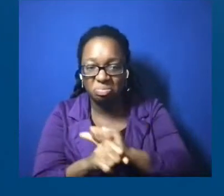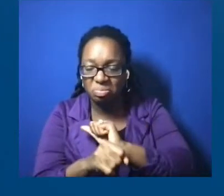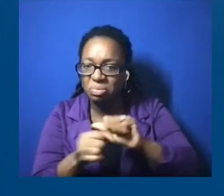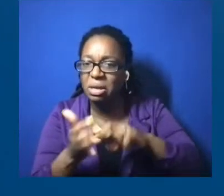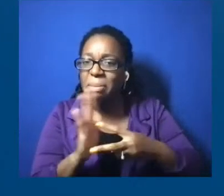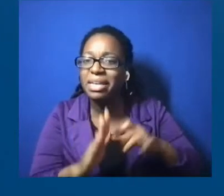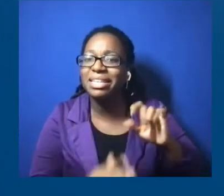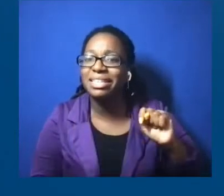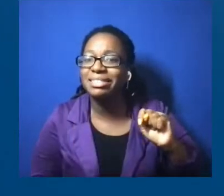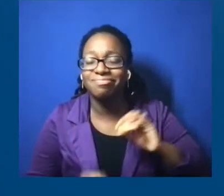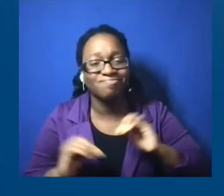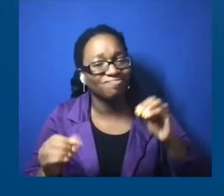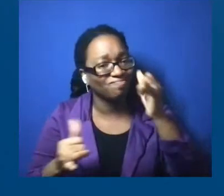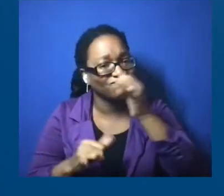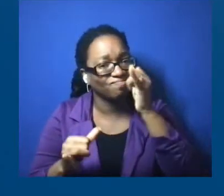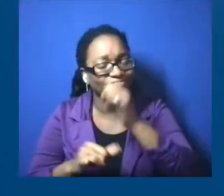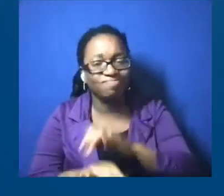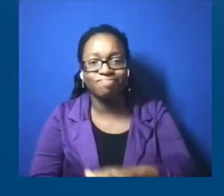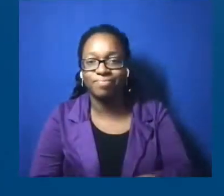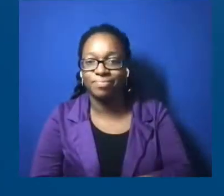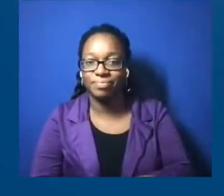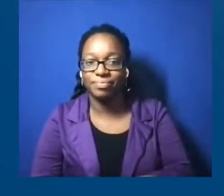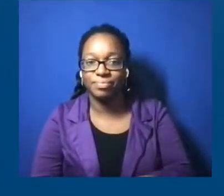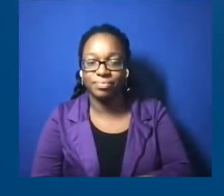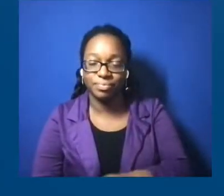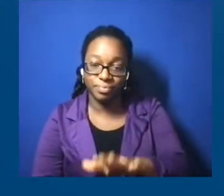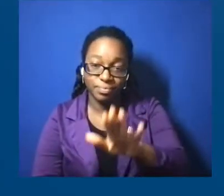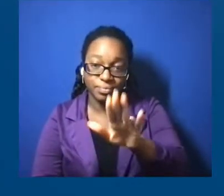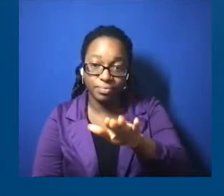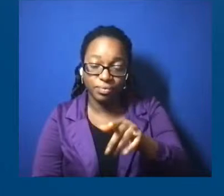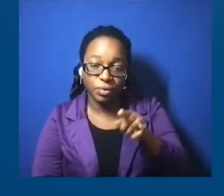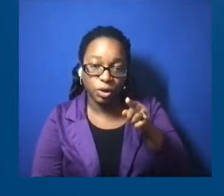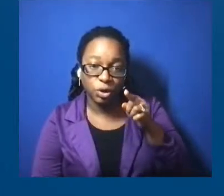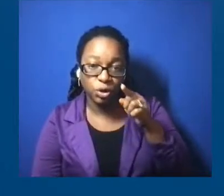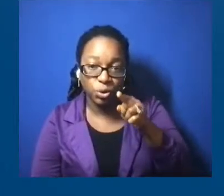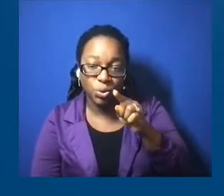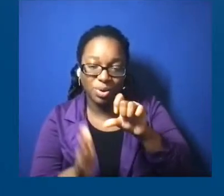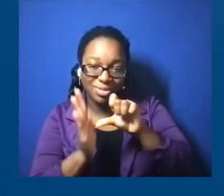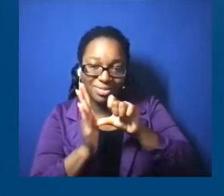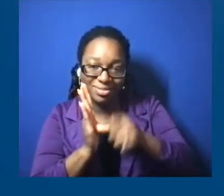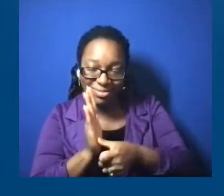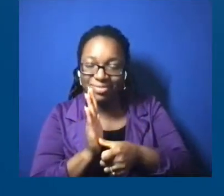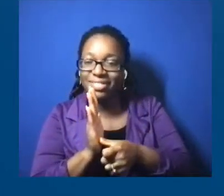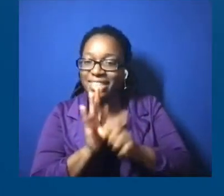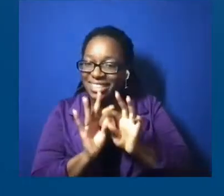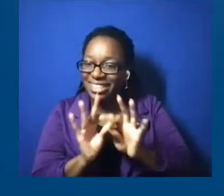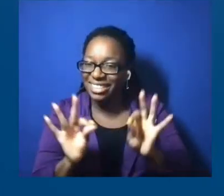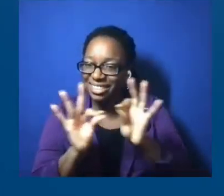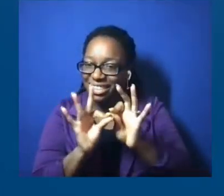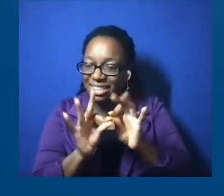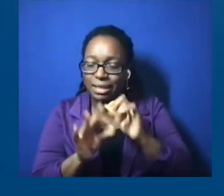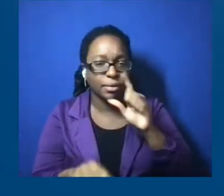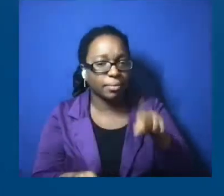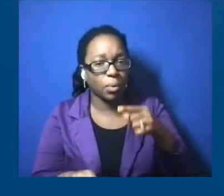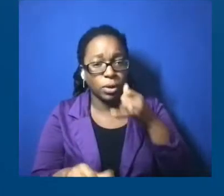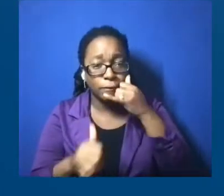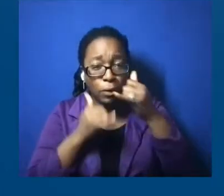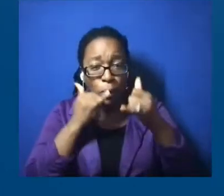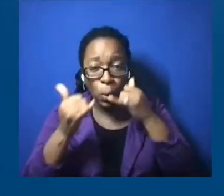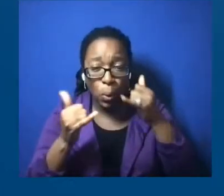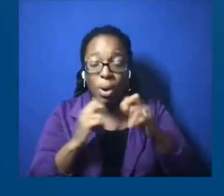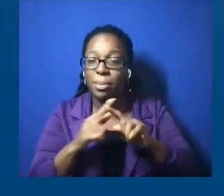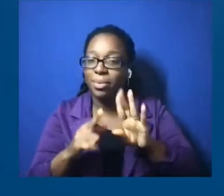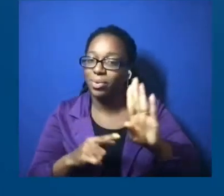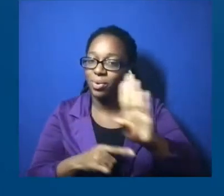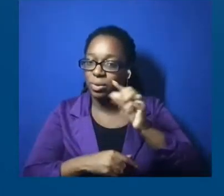look. You are the key. Not just in what you're doing here on the phones, but your whole generation. You're the